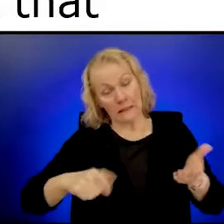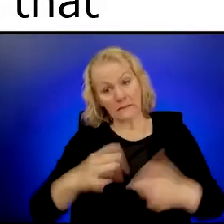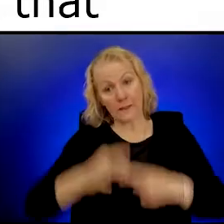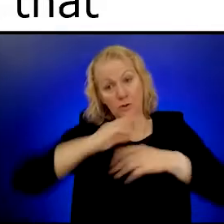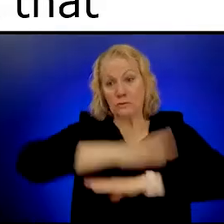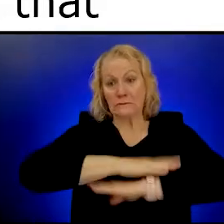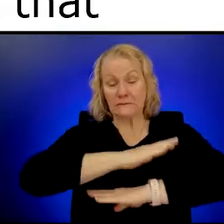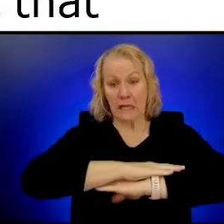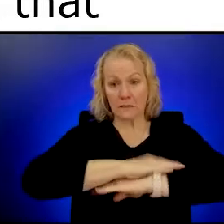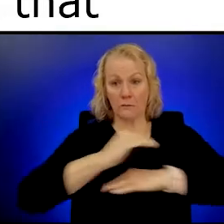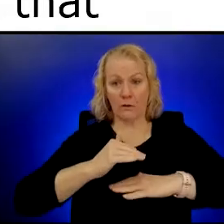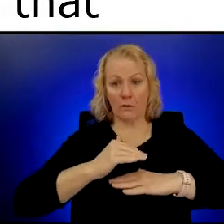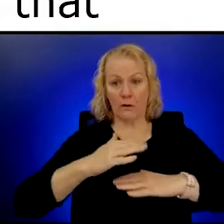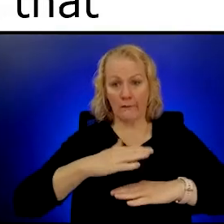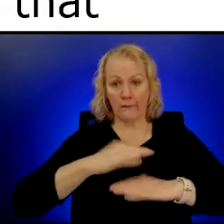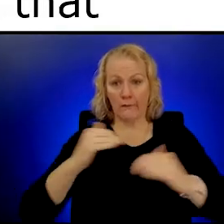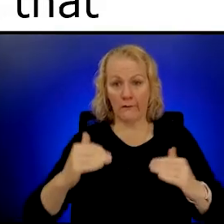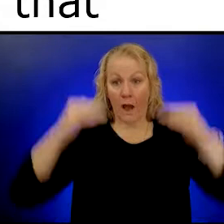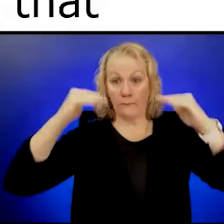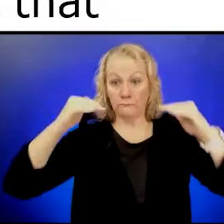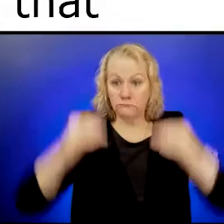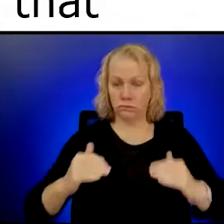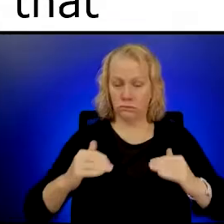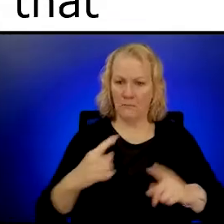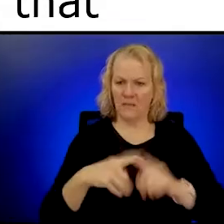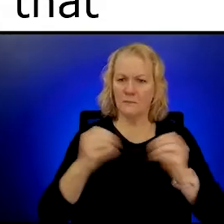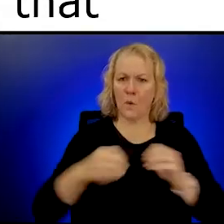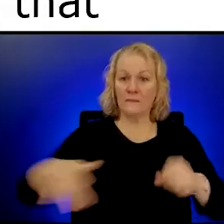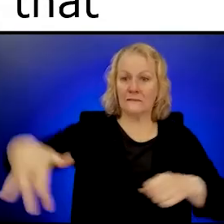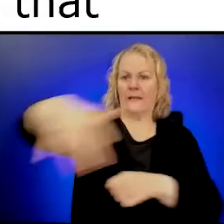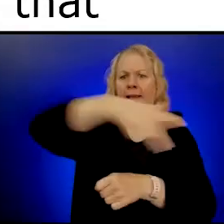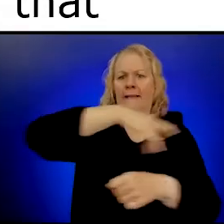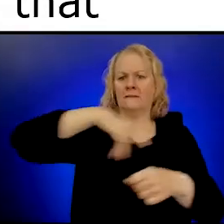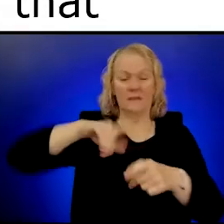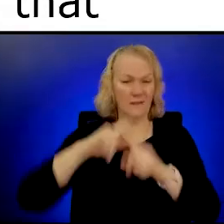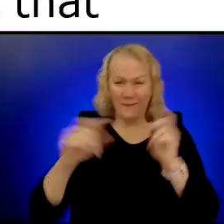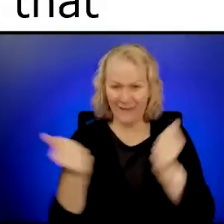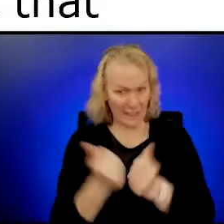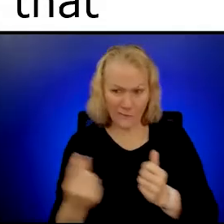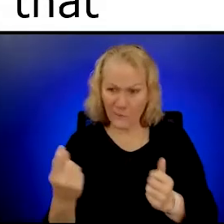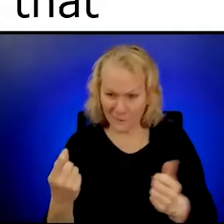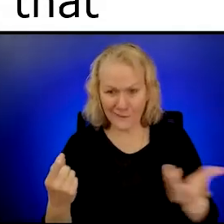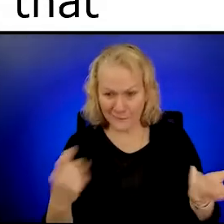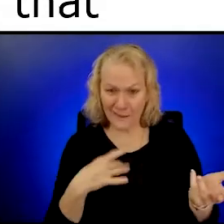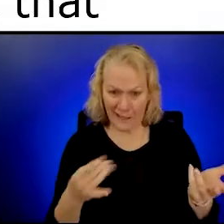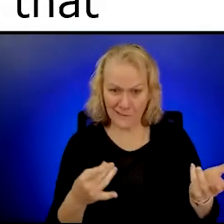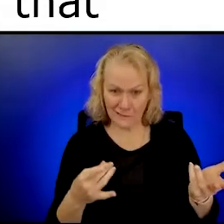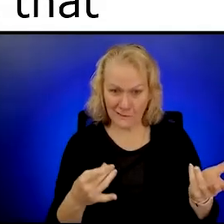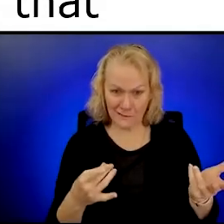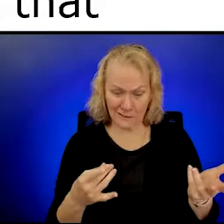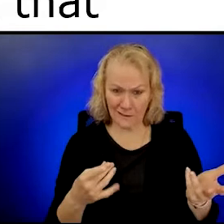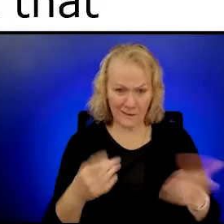be set higher or lower and a bit more space around them. But everybody kind of likes the desks that you